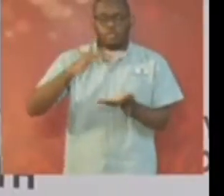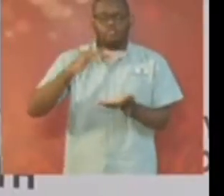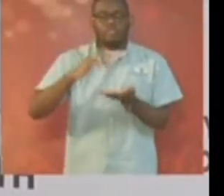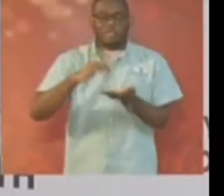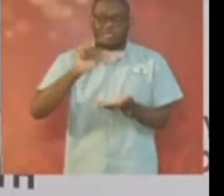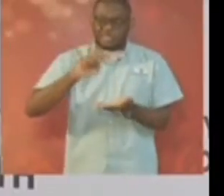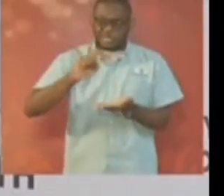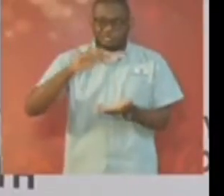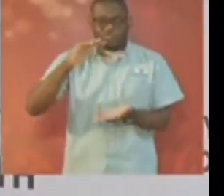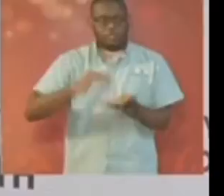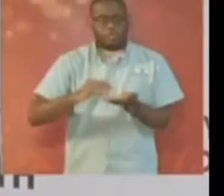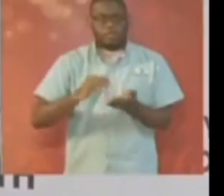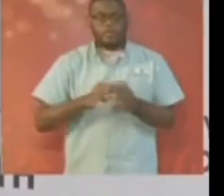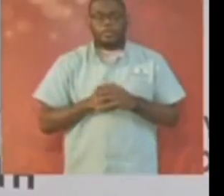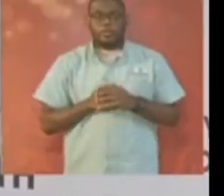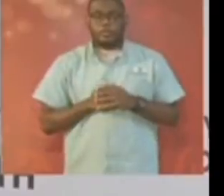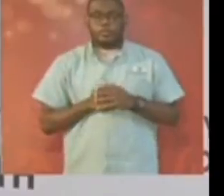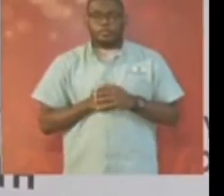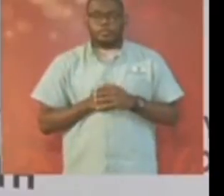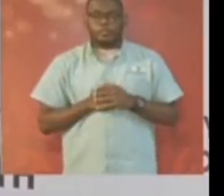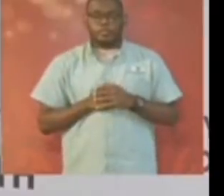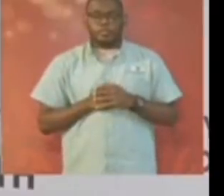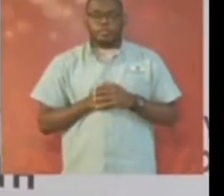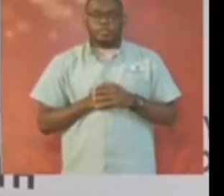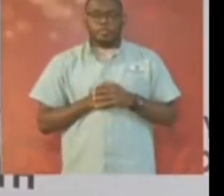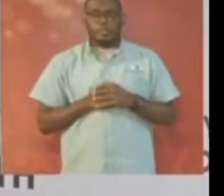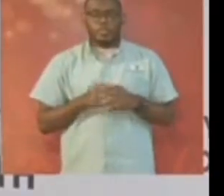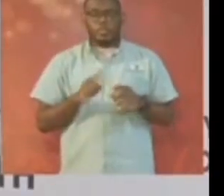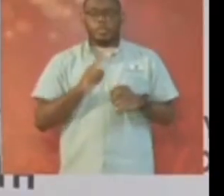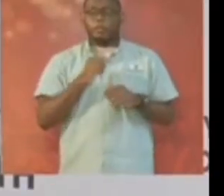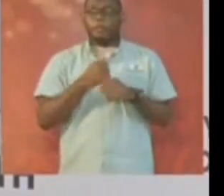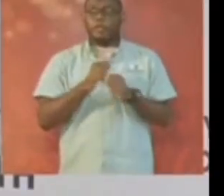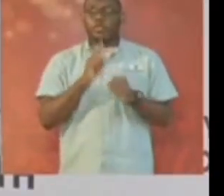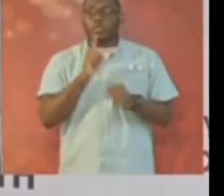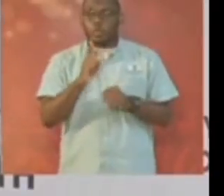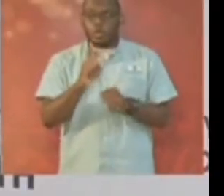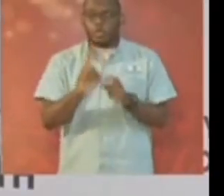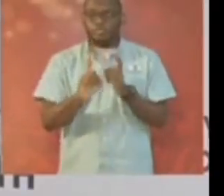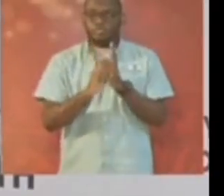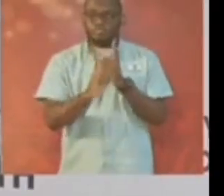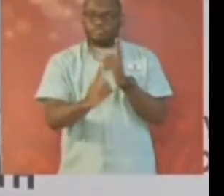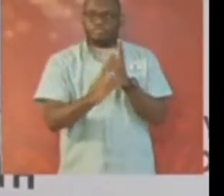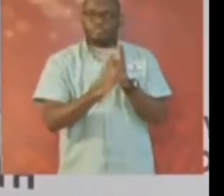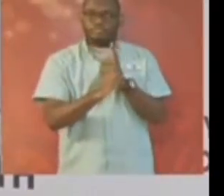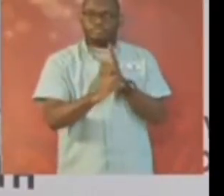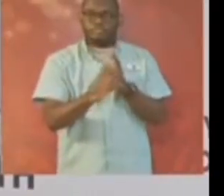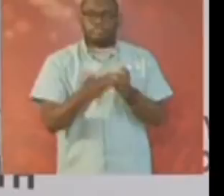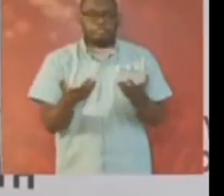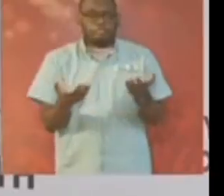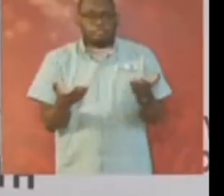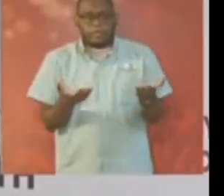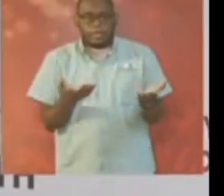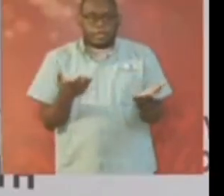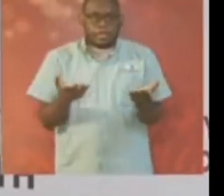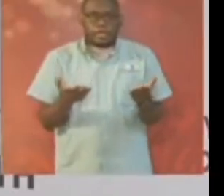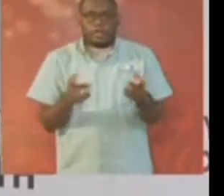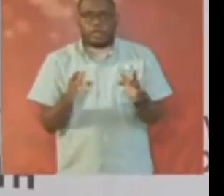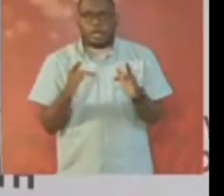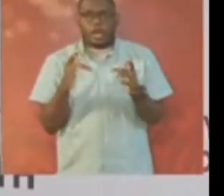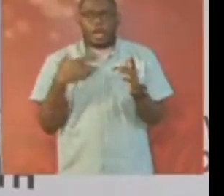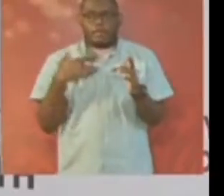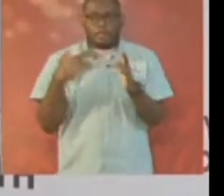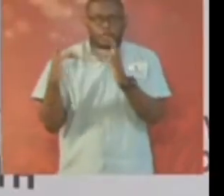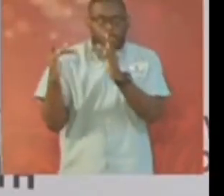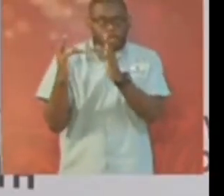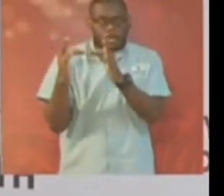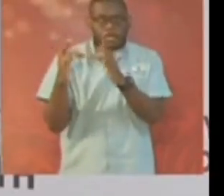remote and physically distanced and maybe telegathering related Christmas season as